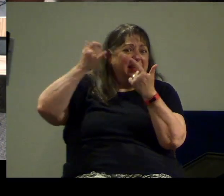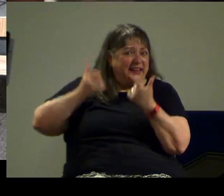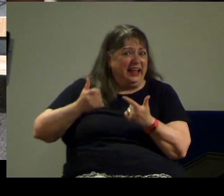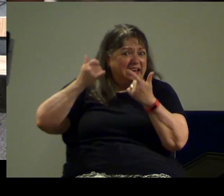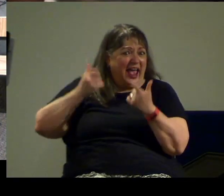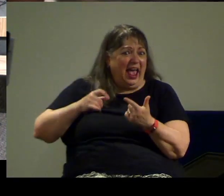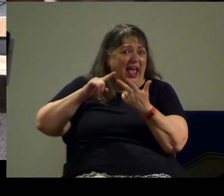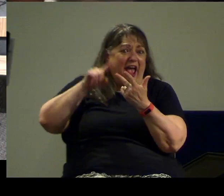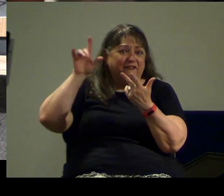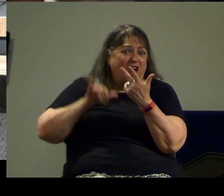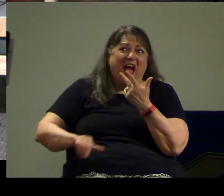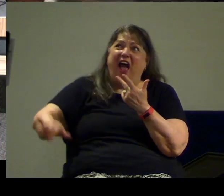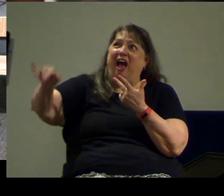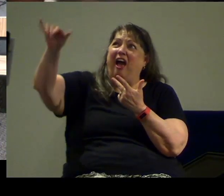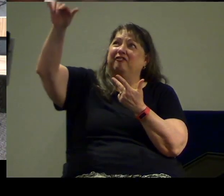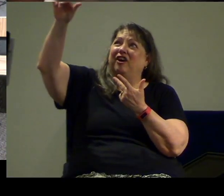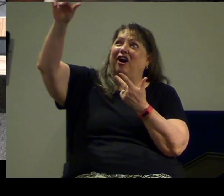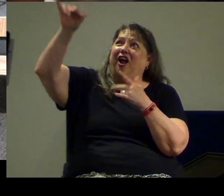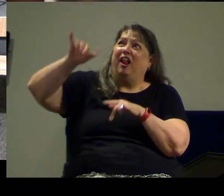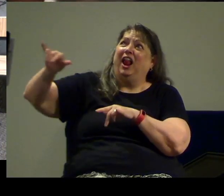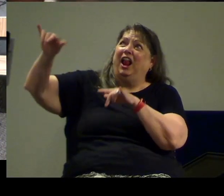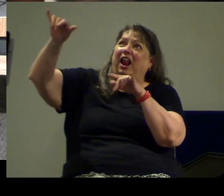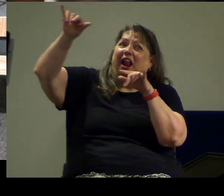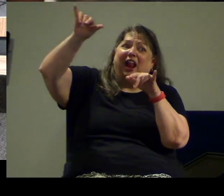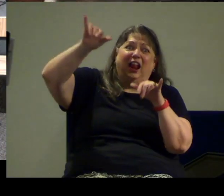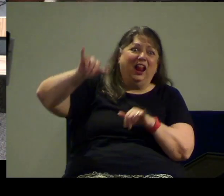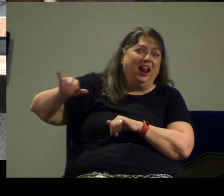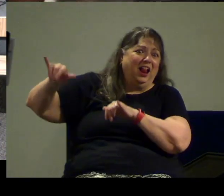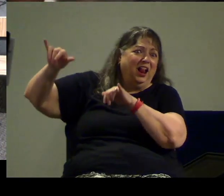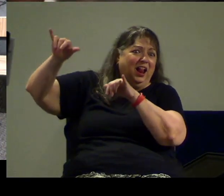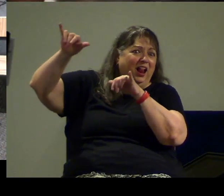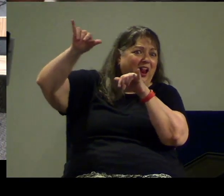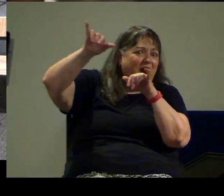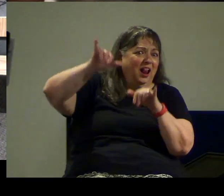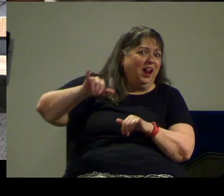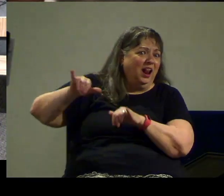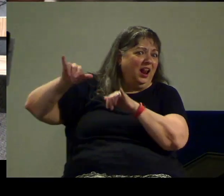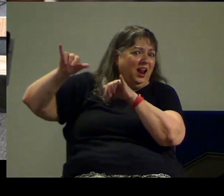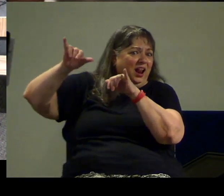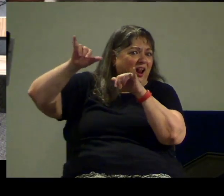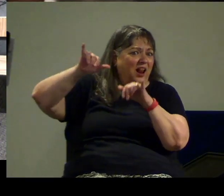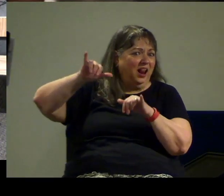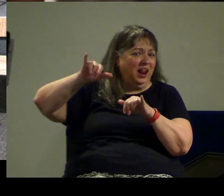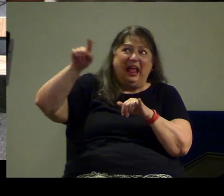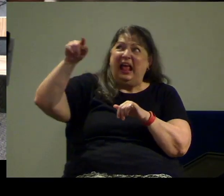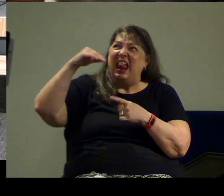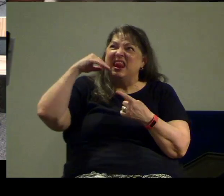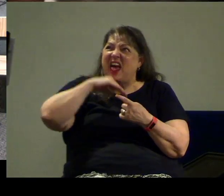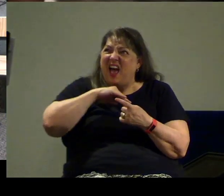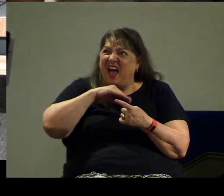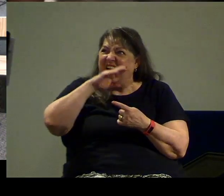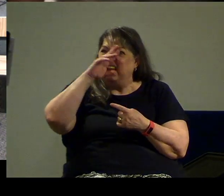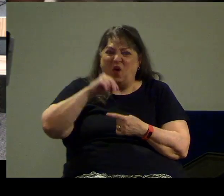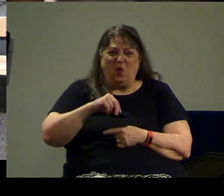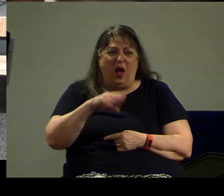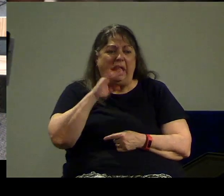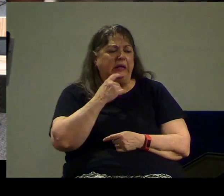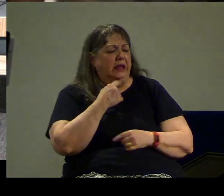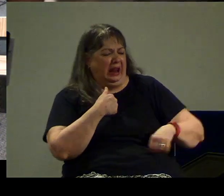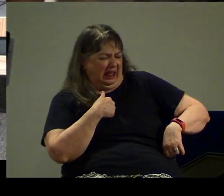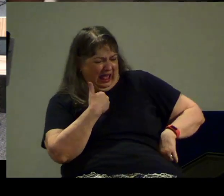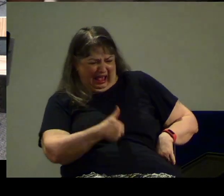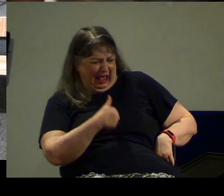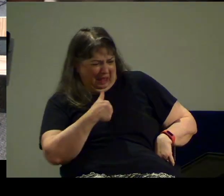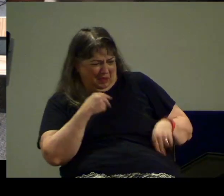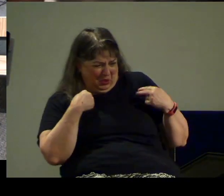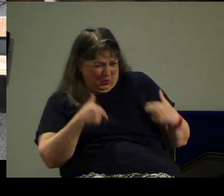we trust God today? Because he never changes. He doesn't lie. The Bible says, am I a man that I should lie?